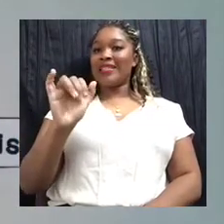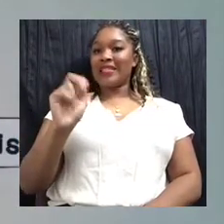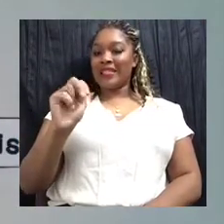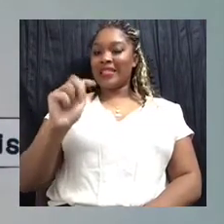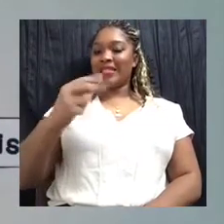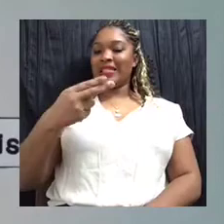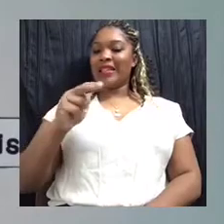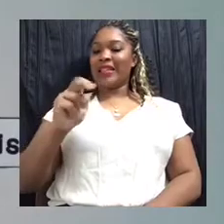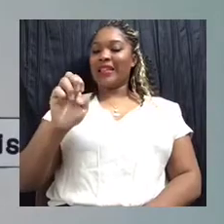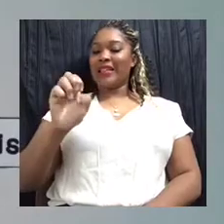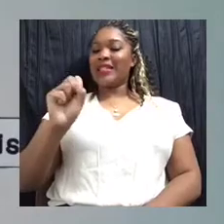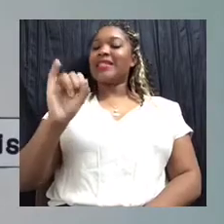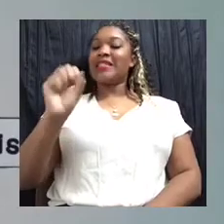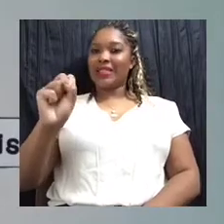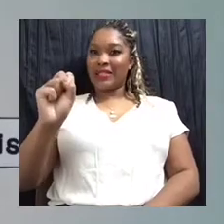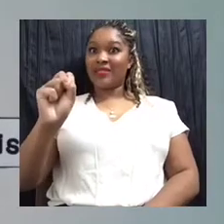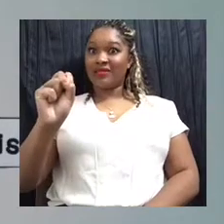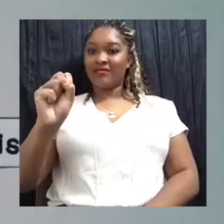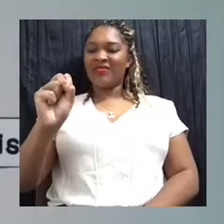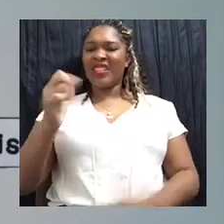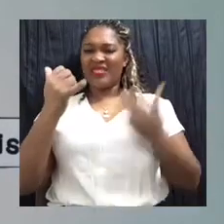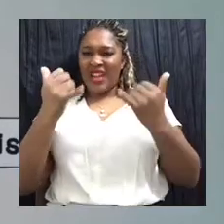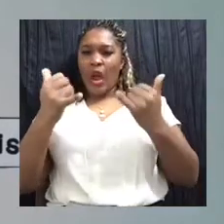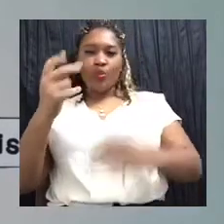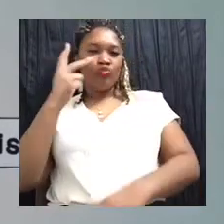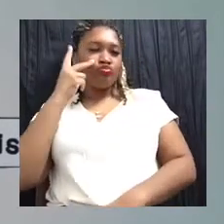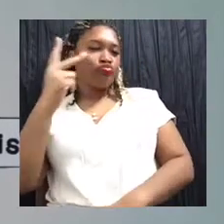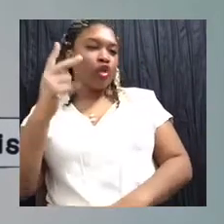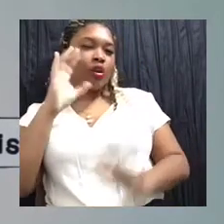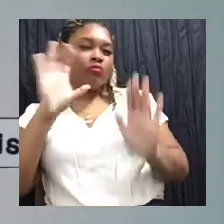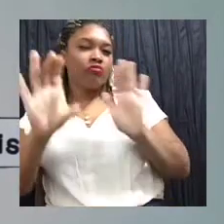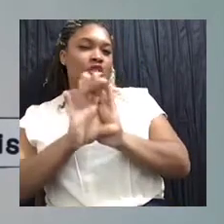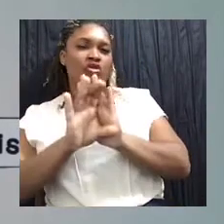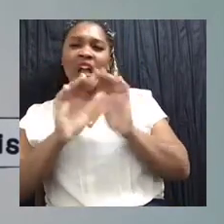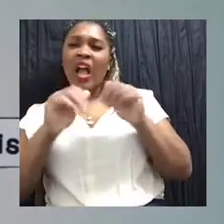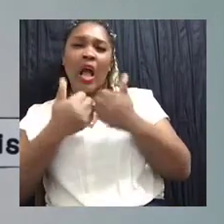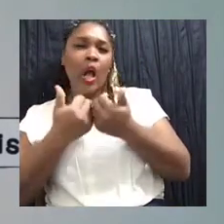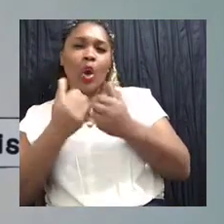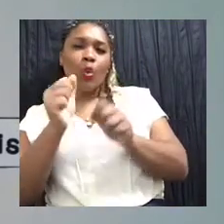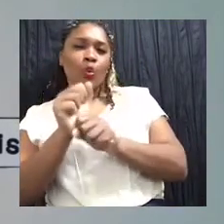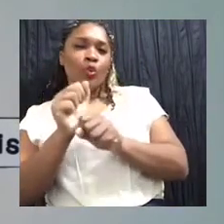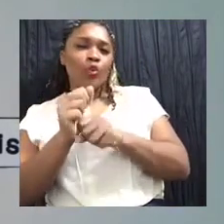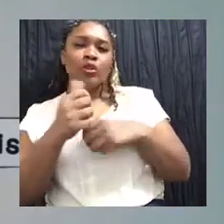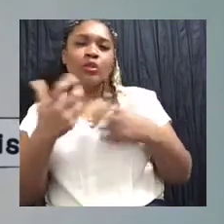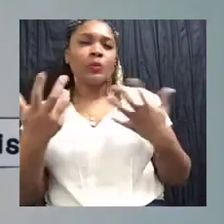Let's look at a diagram of how this works.